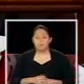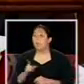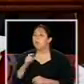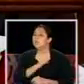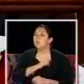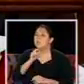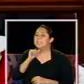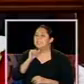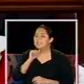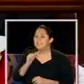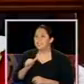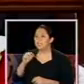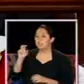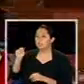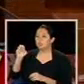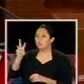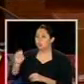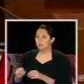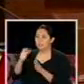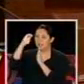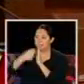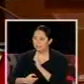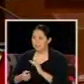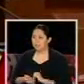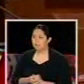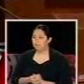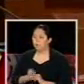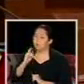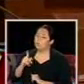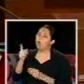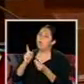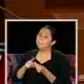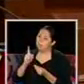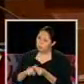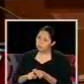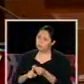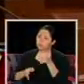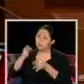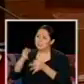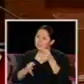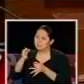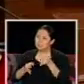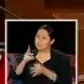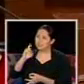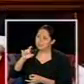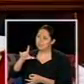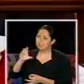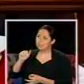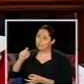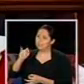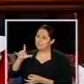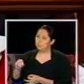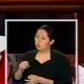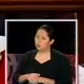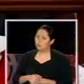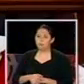Honor. Referring you to the impeachment of Justice Del Castillo, what is your proof that there was such a move of Congress? The minutes